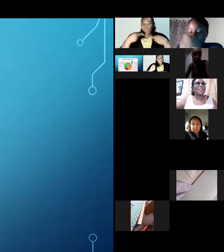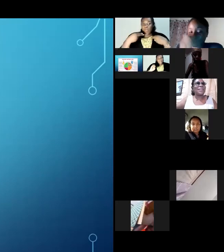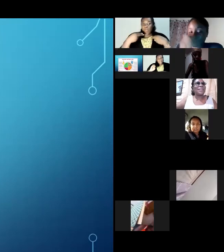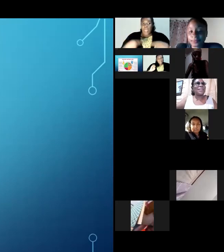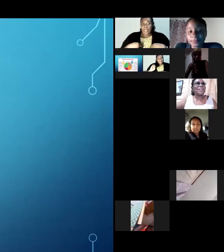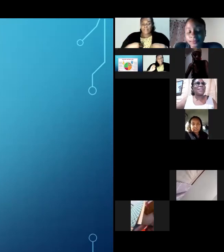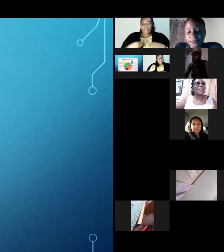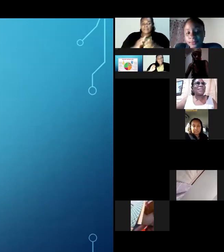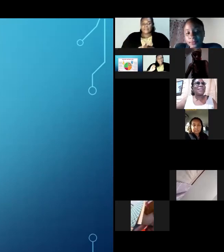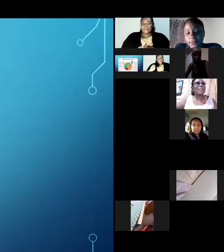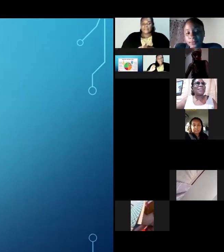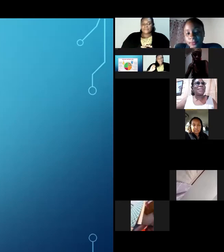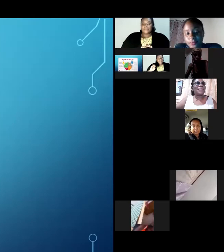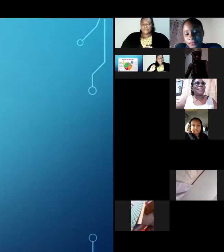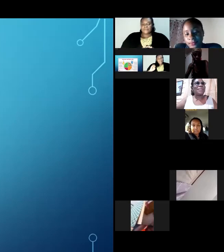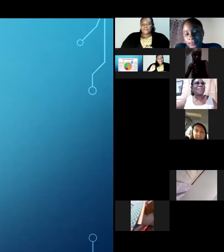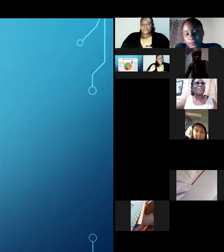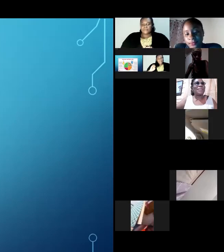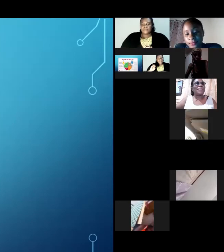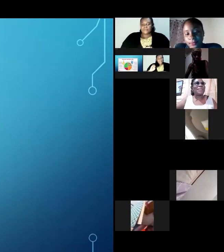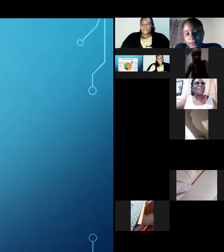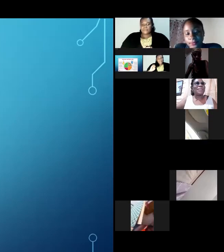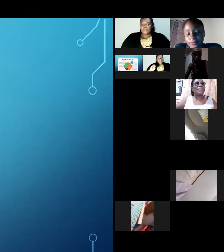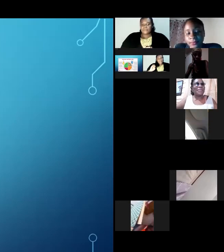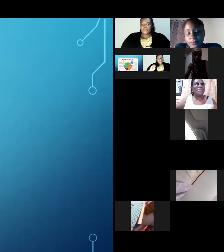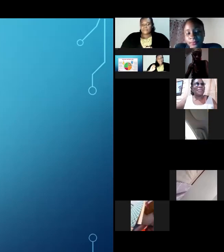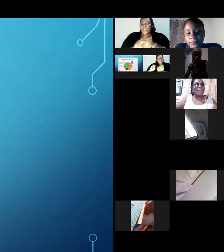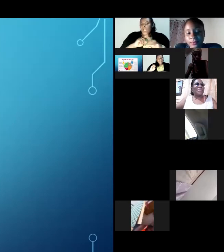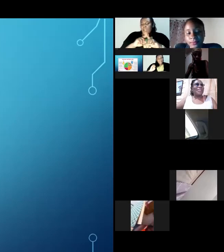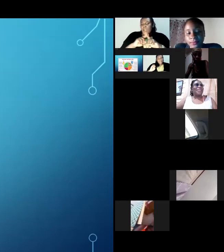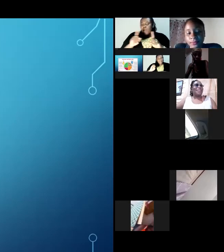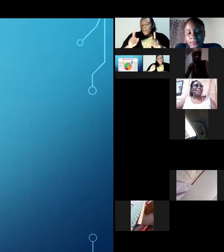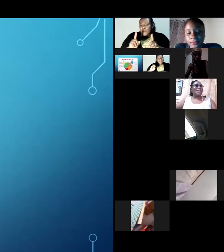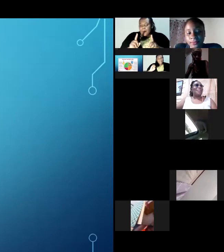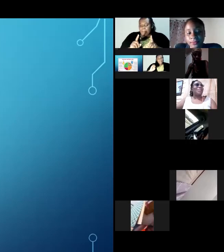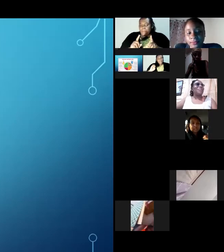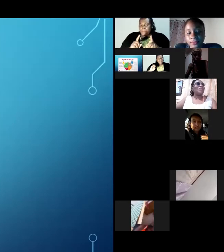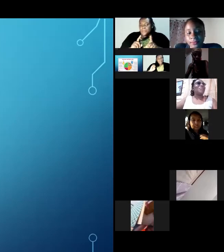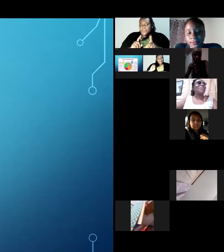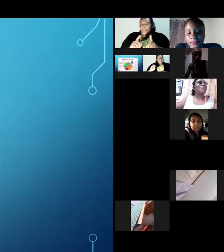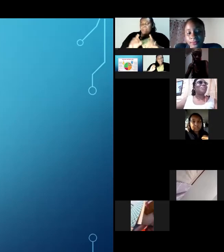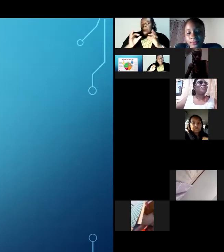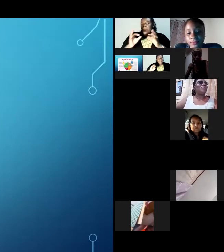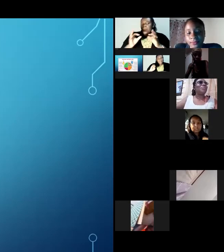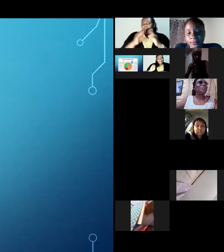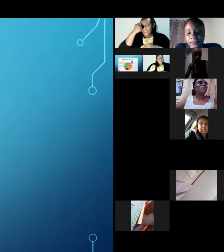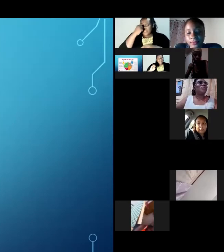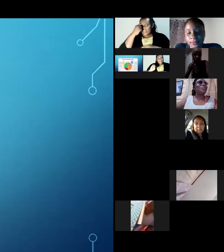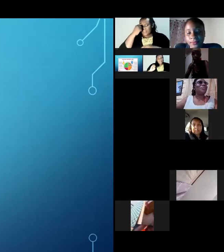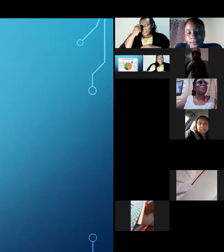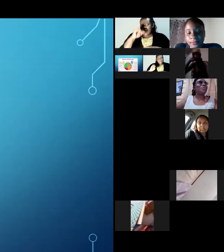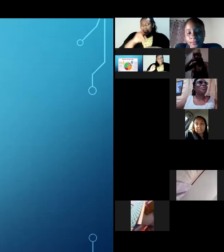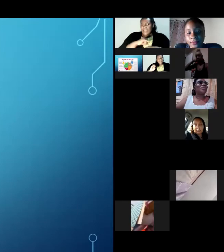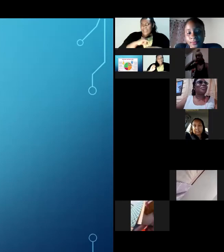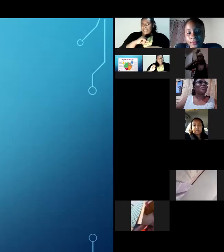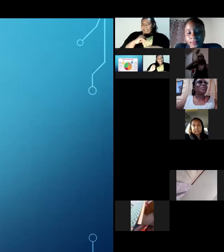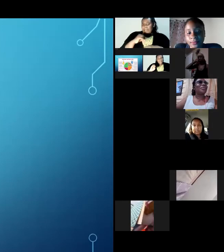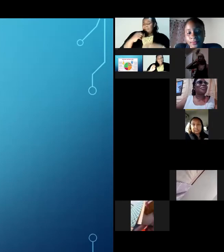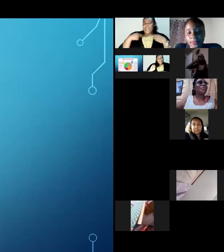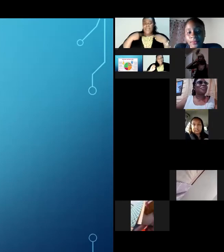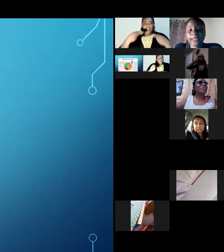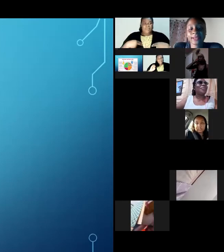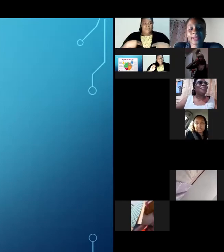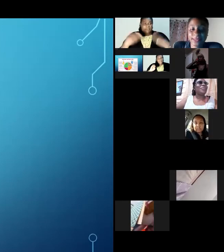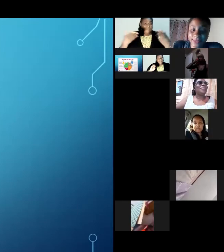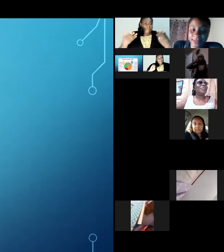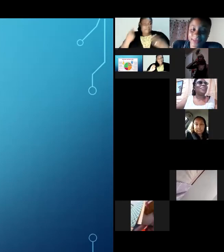But what if I think that I'm a somewhat healthy person? Do I still need to see the doctor?